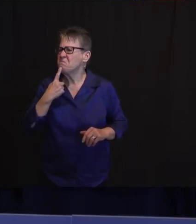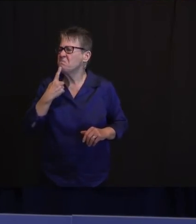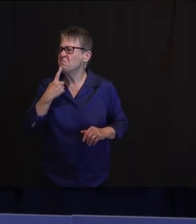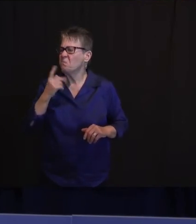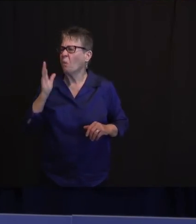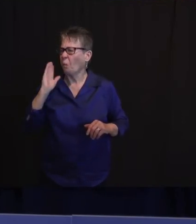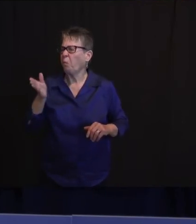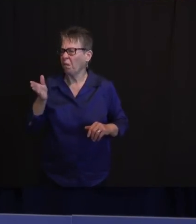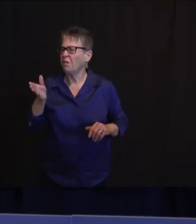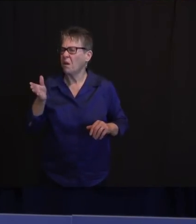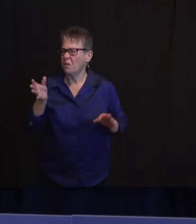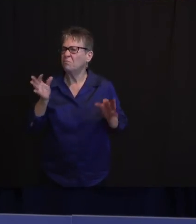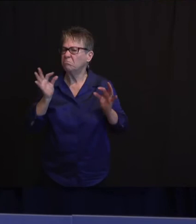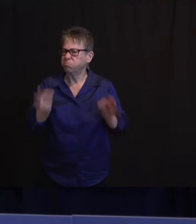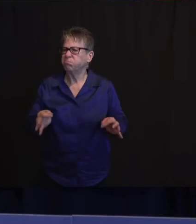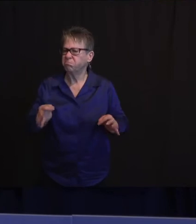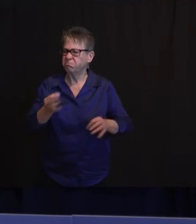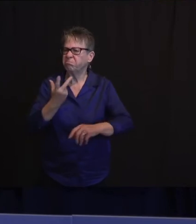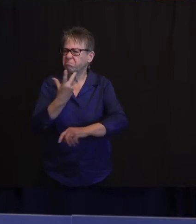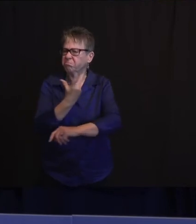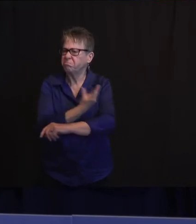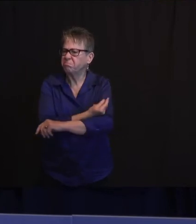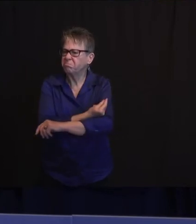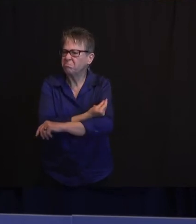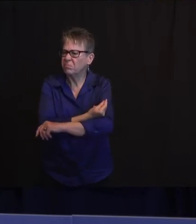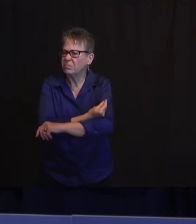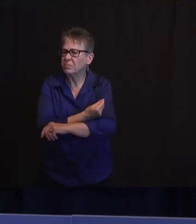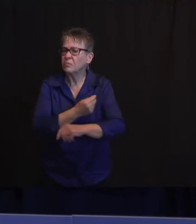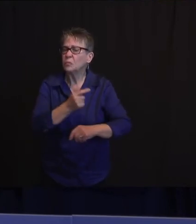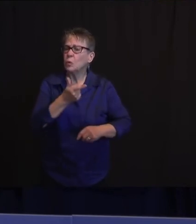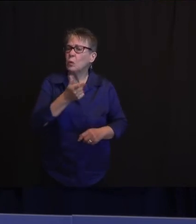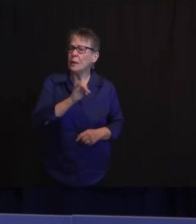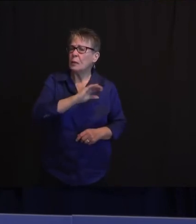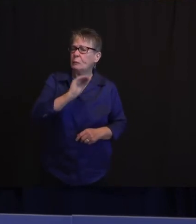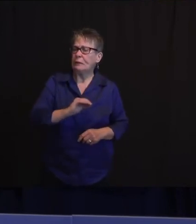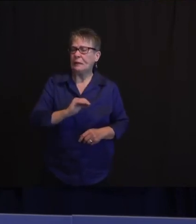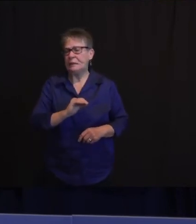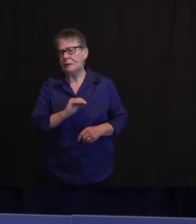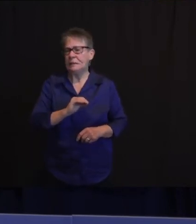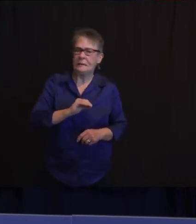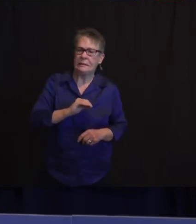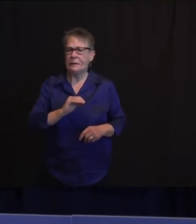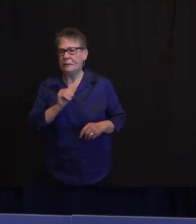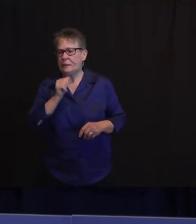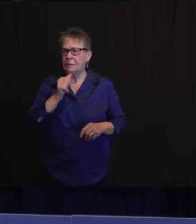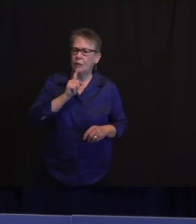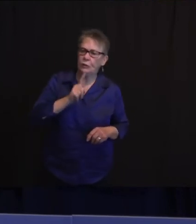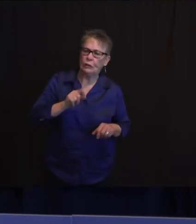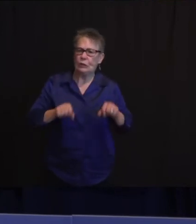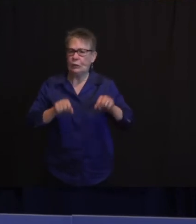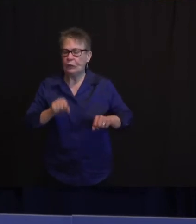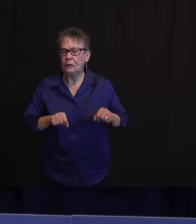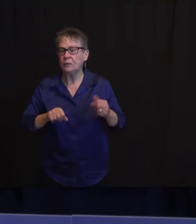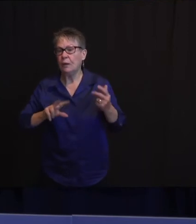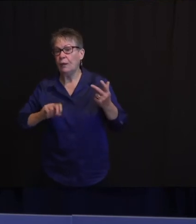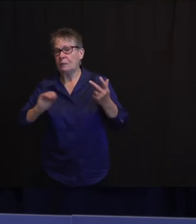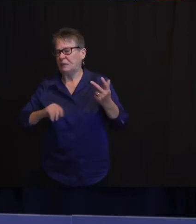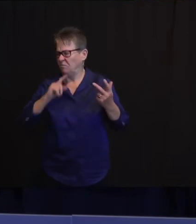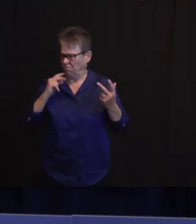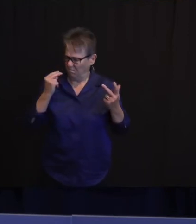vaccine. 28% said unsure, and 27% said no. From the 20th